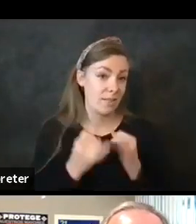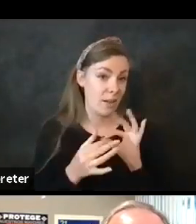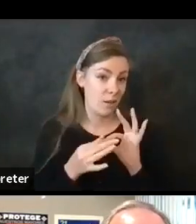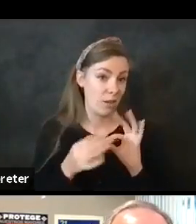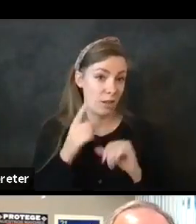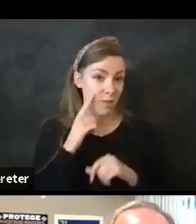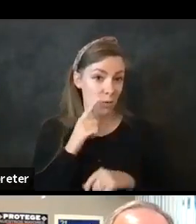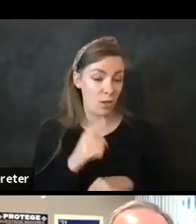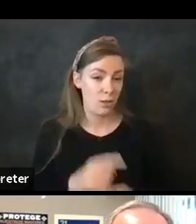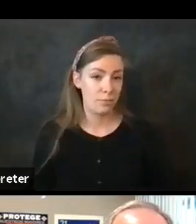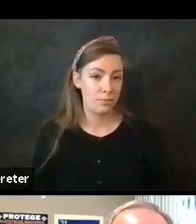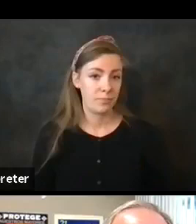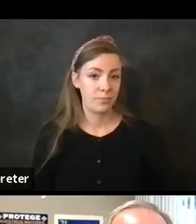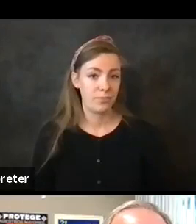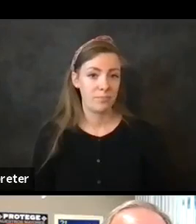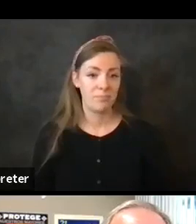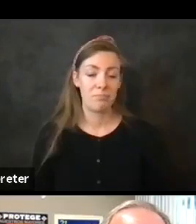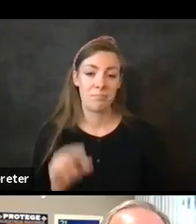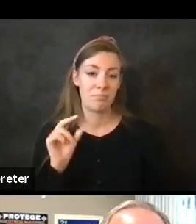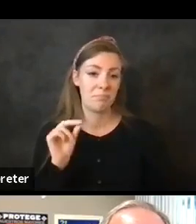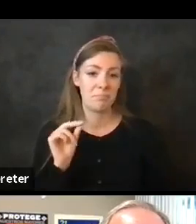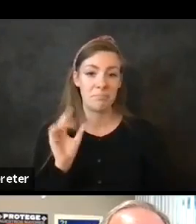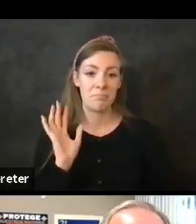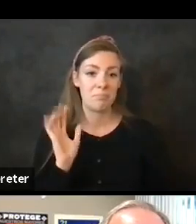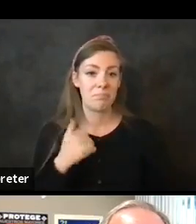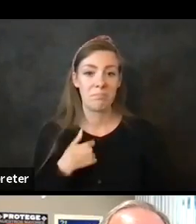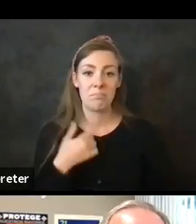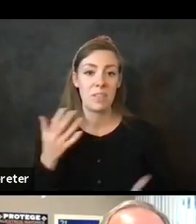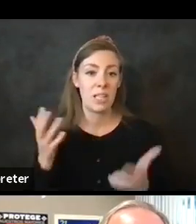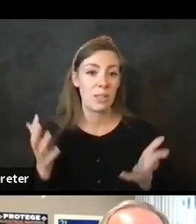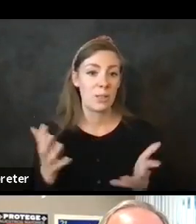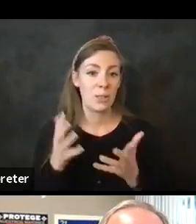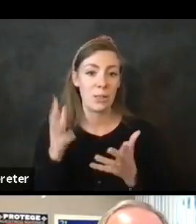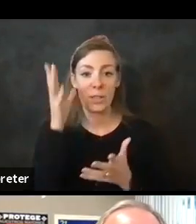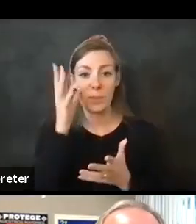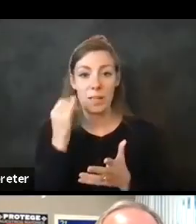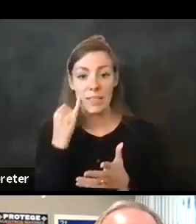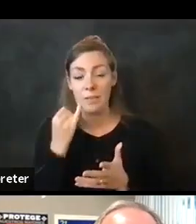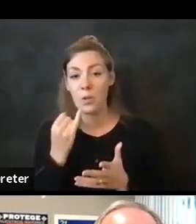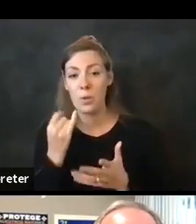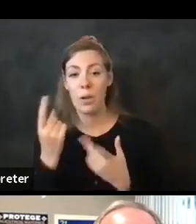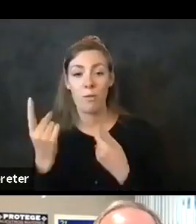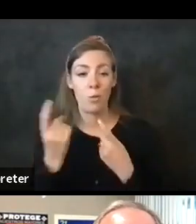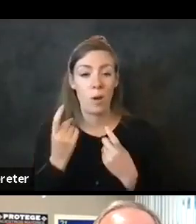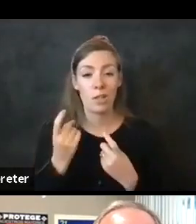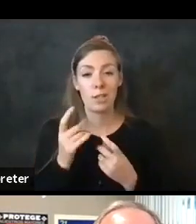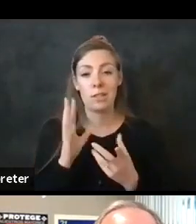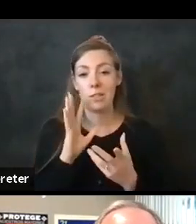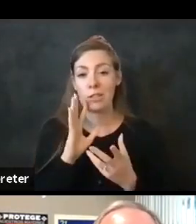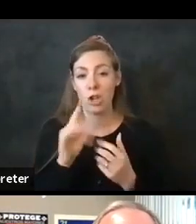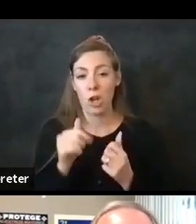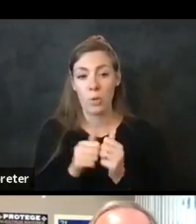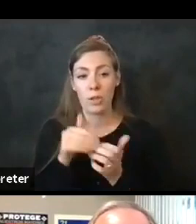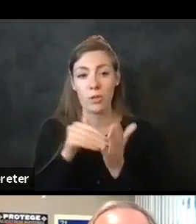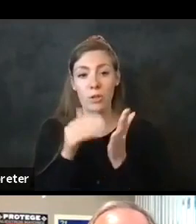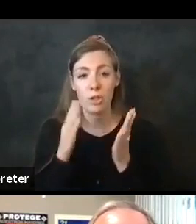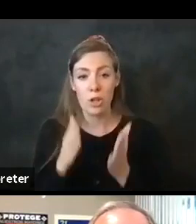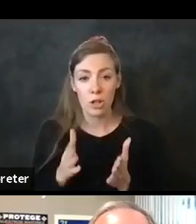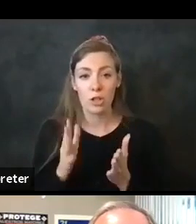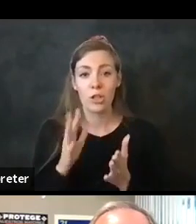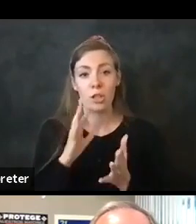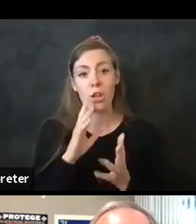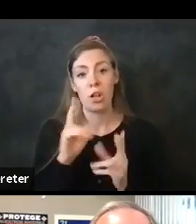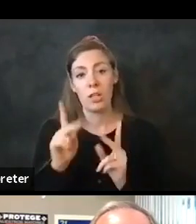end? No, I just encourage parents, if they have questions, to talk to their doctor, talk to people at school if they can